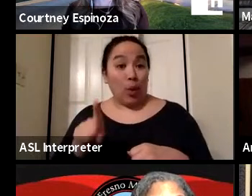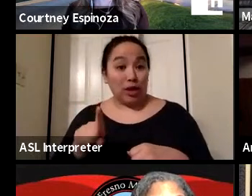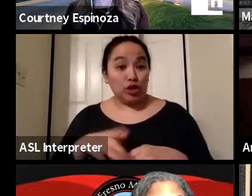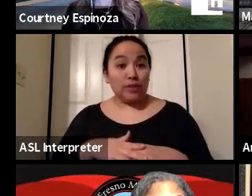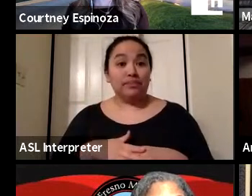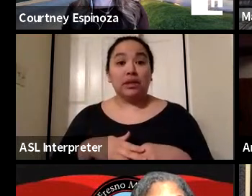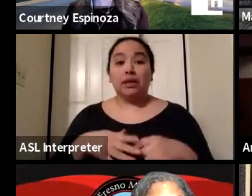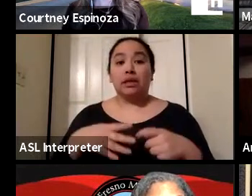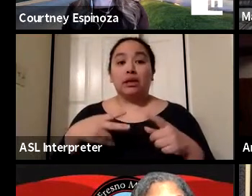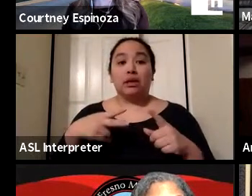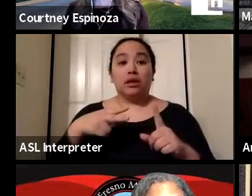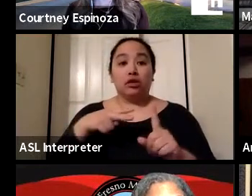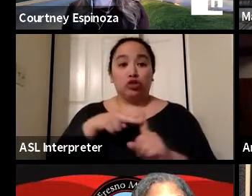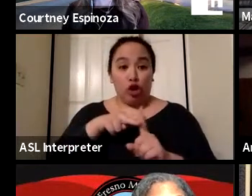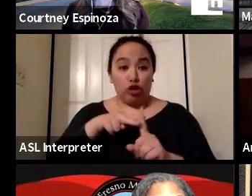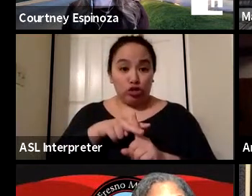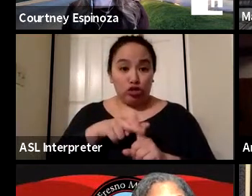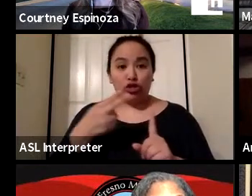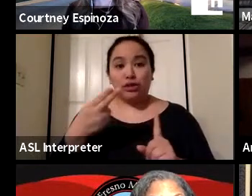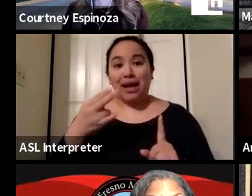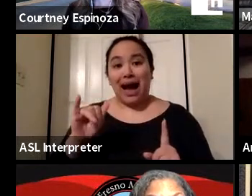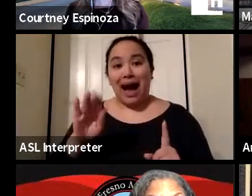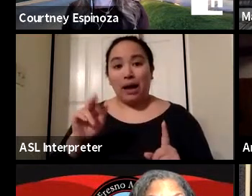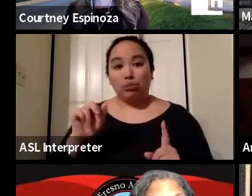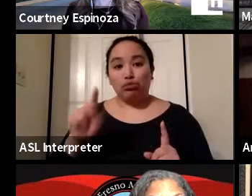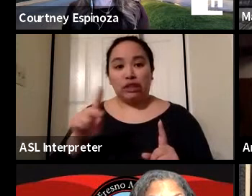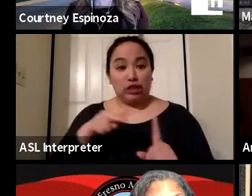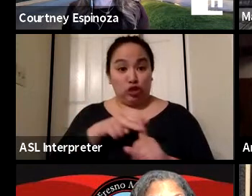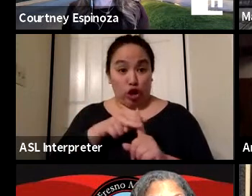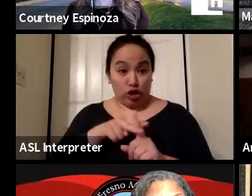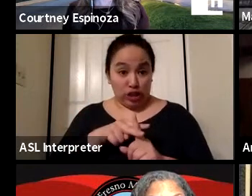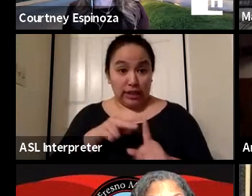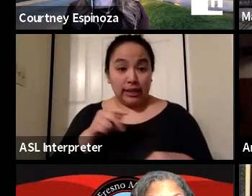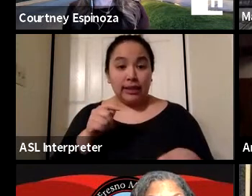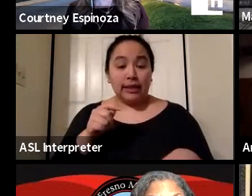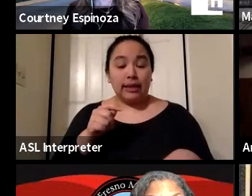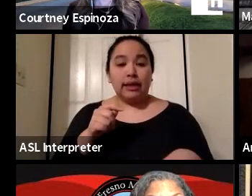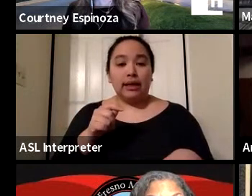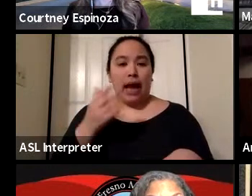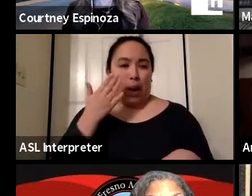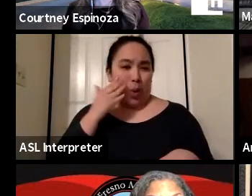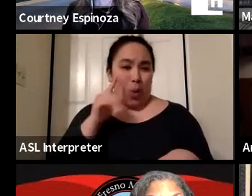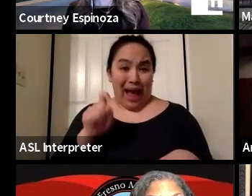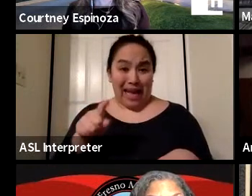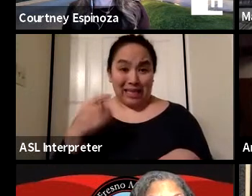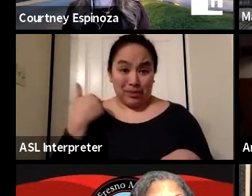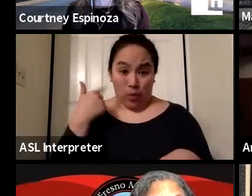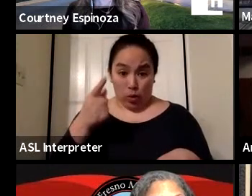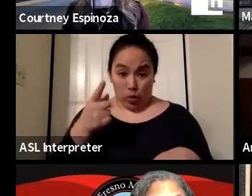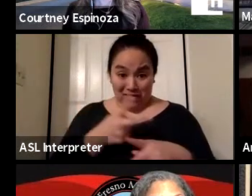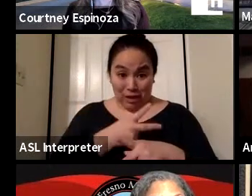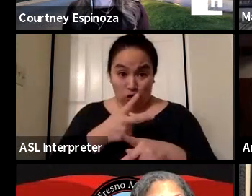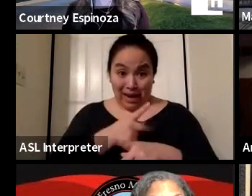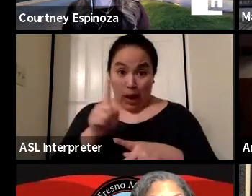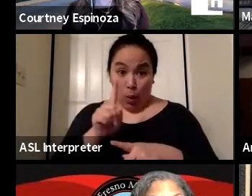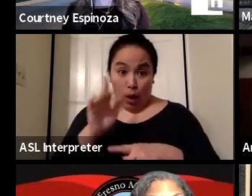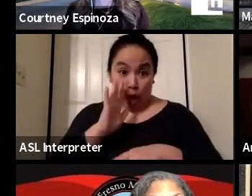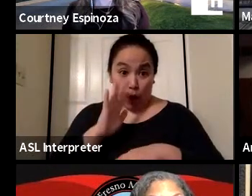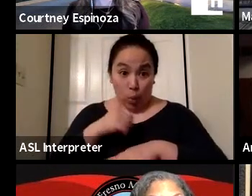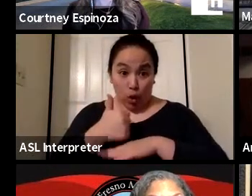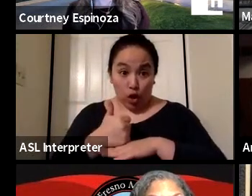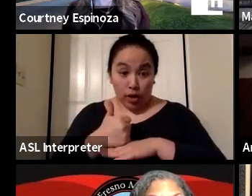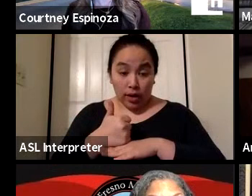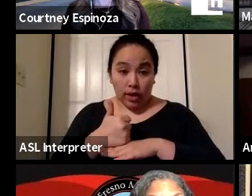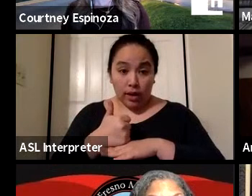your hybrid charging stations. I know I've asked this before. Have you figured out what your replacement plan is when